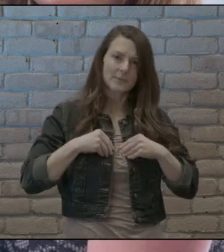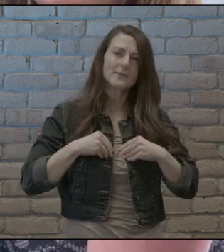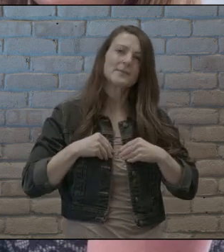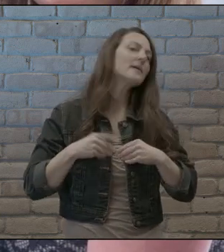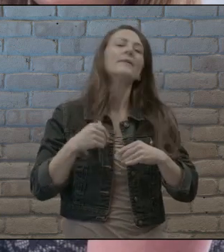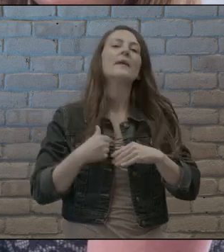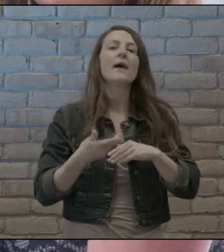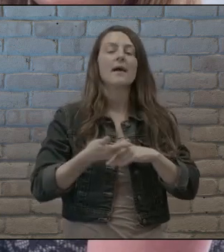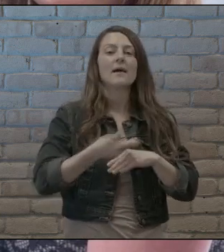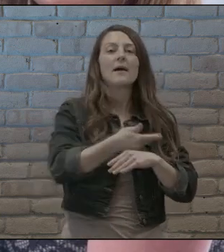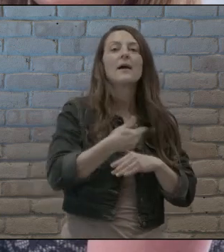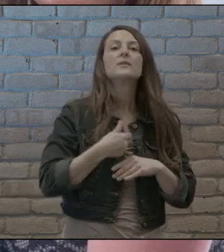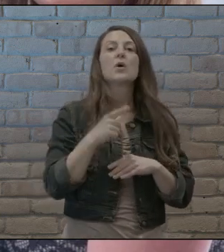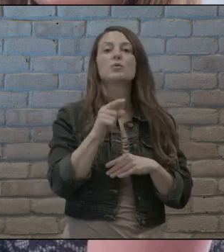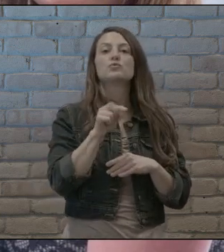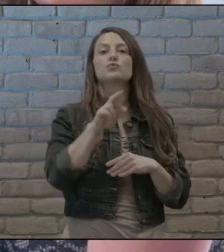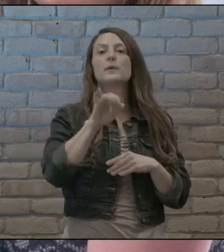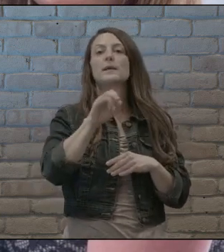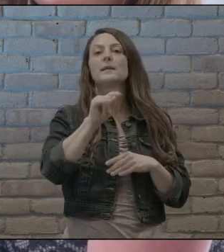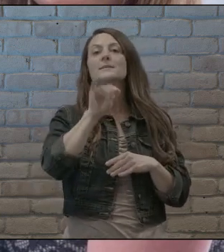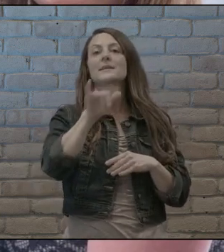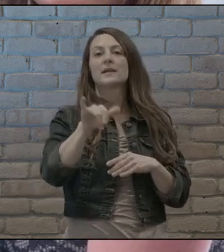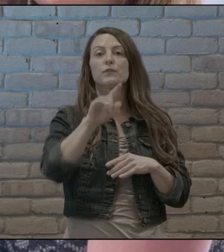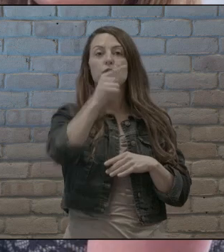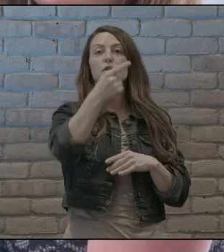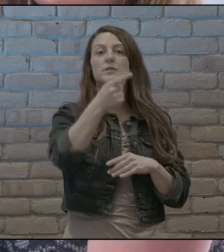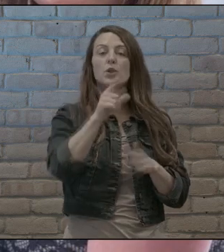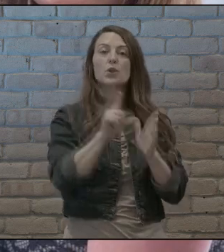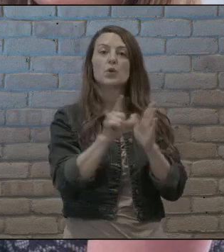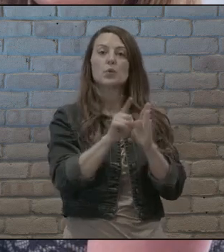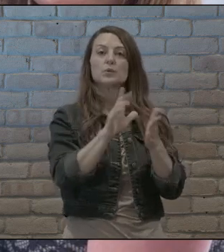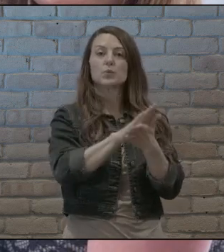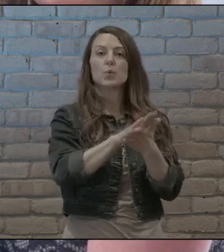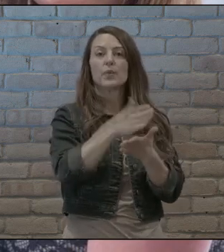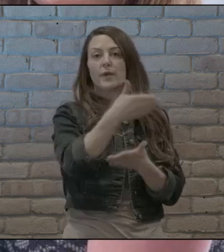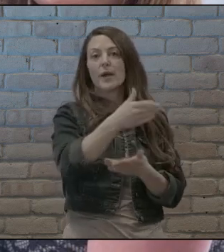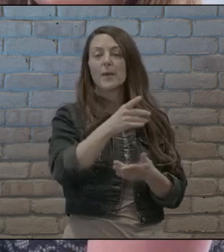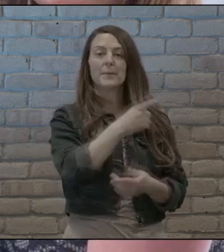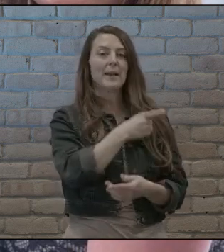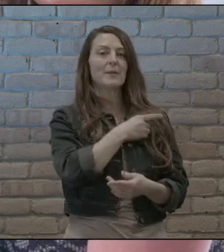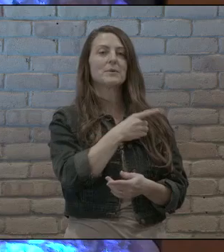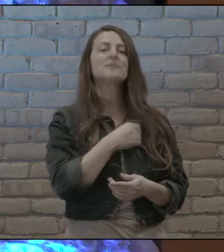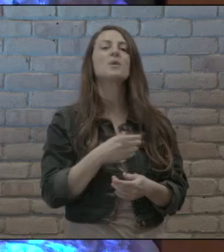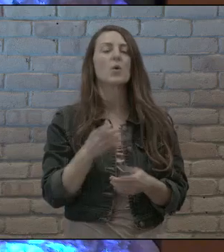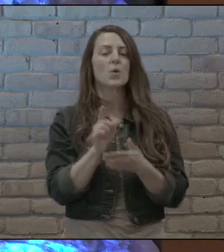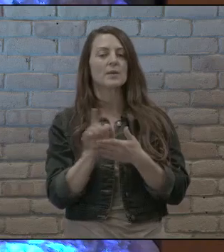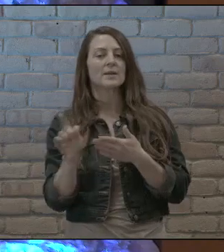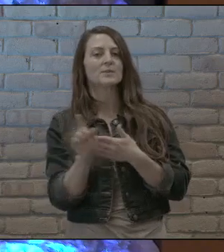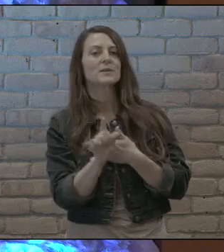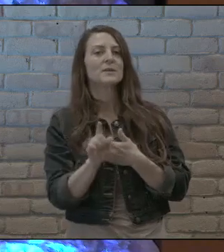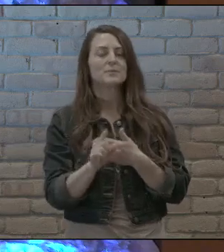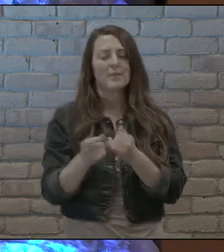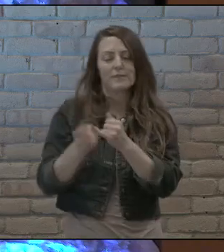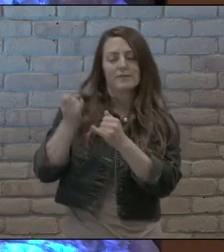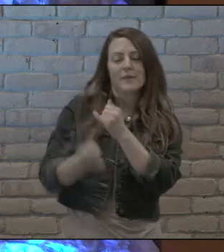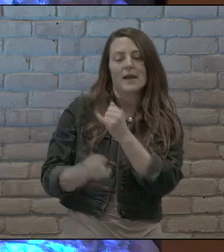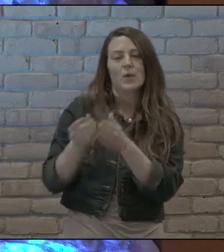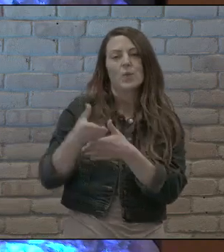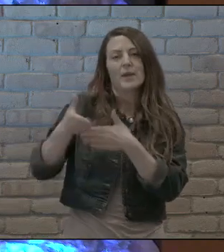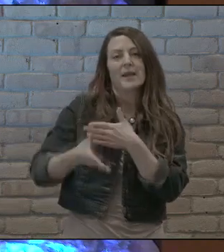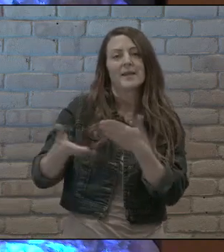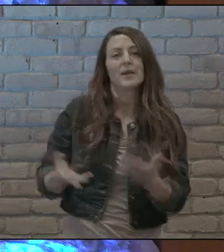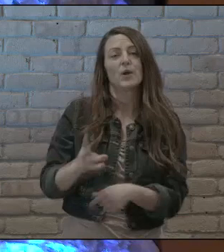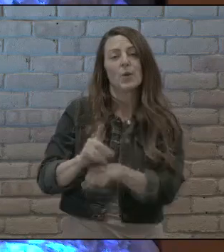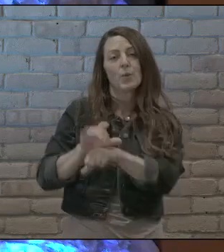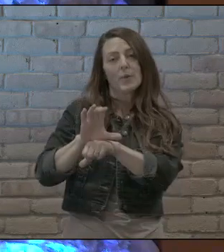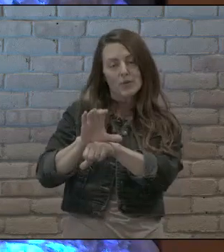pastor at Trinity First Lutheran School in Minneapolis. Next weekend is going to be my final weekend here at Woodbury Lutheran. And